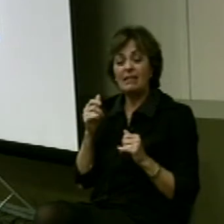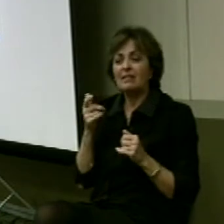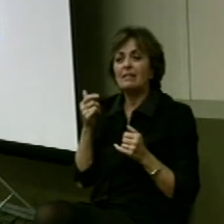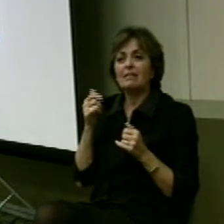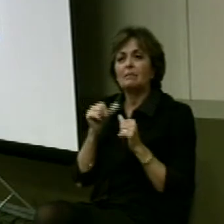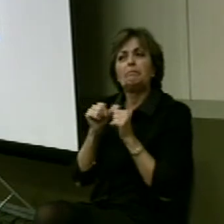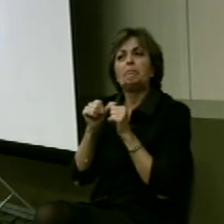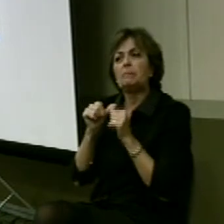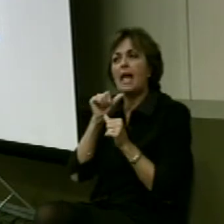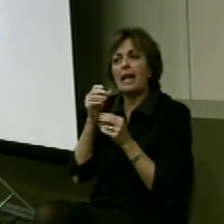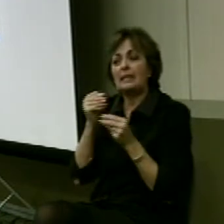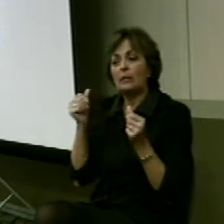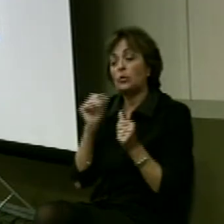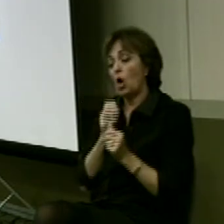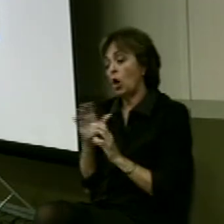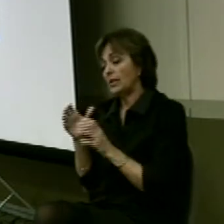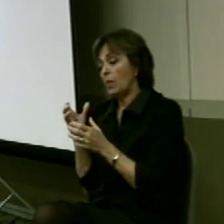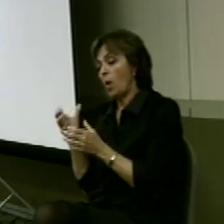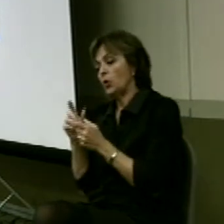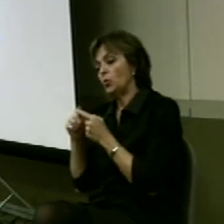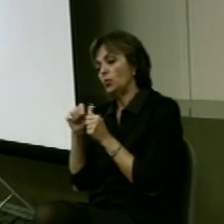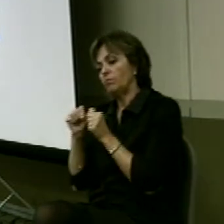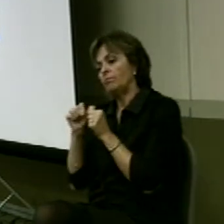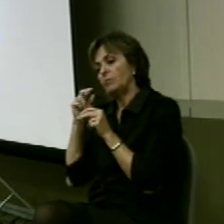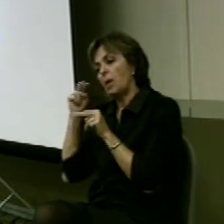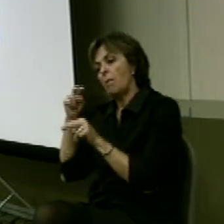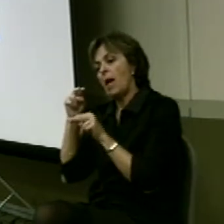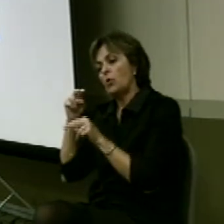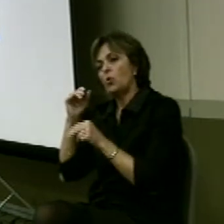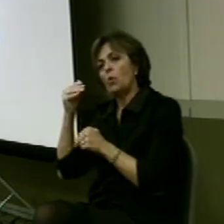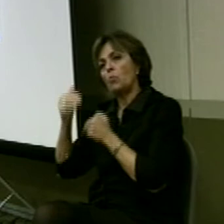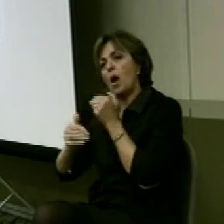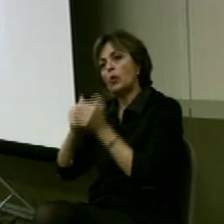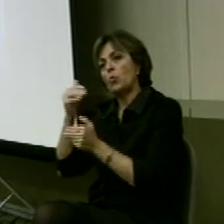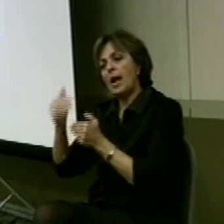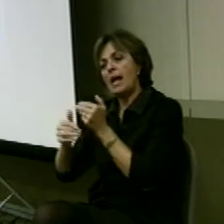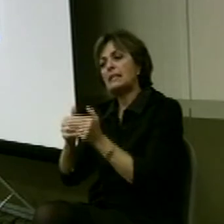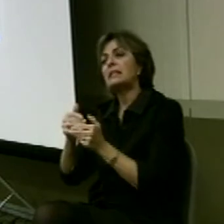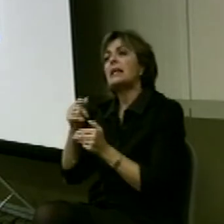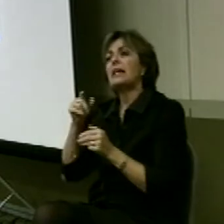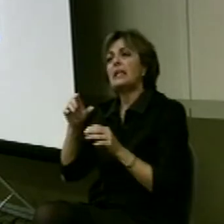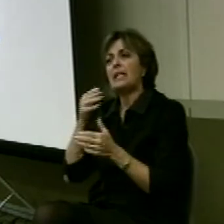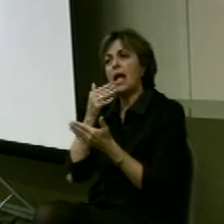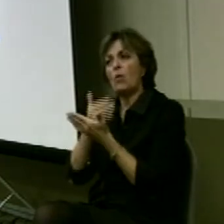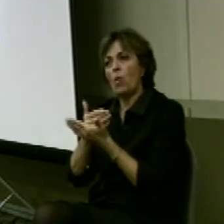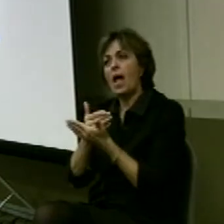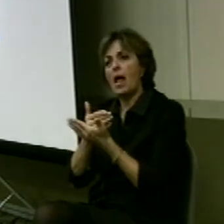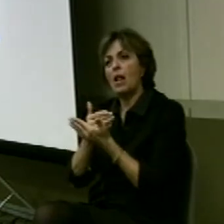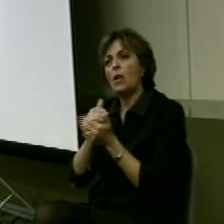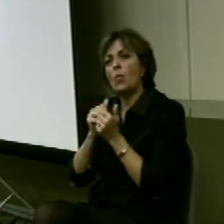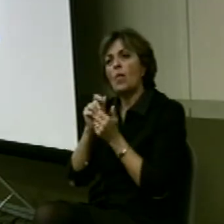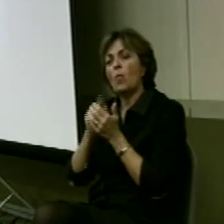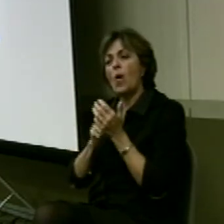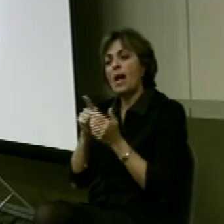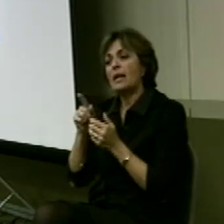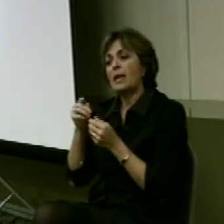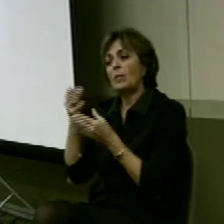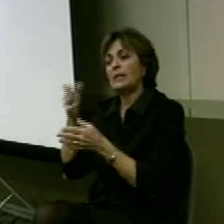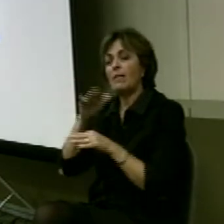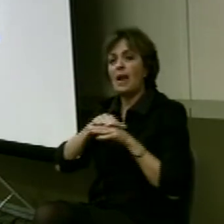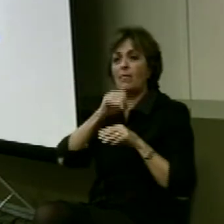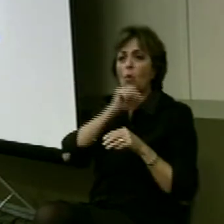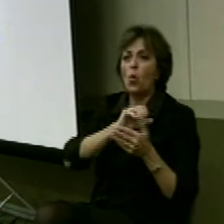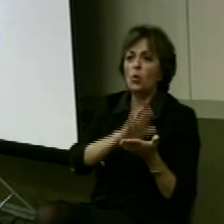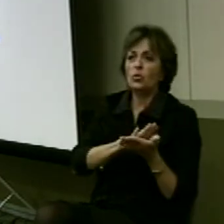not diminished or been extinguished. Our team wanted to continue to monitor the progress made. He had done so well